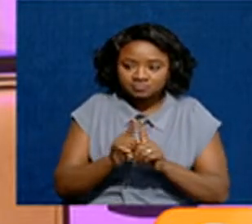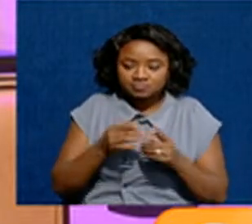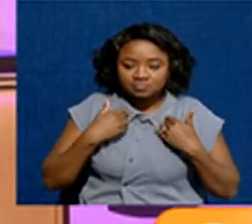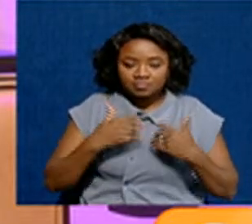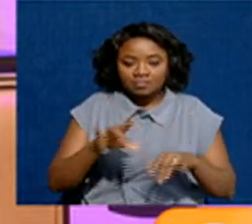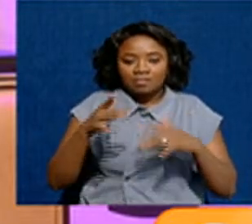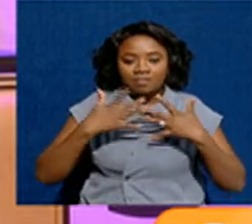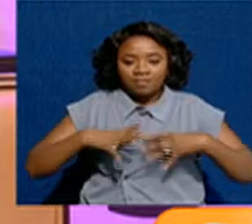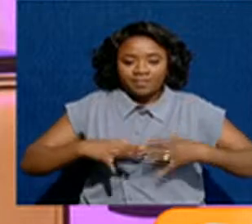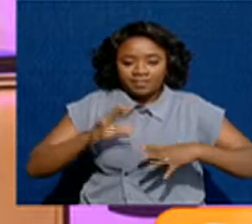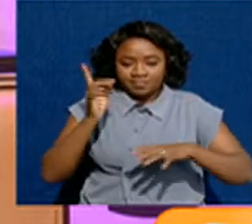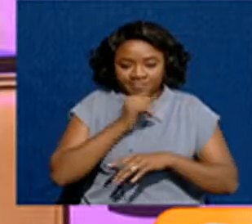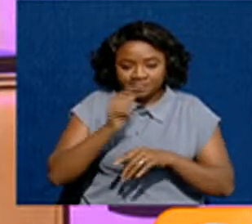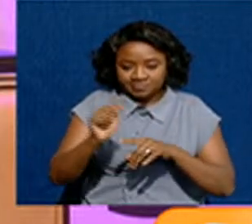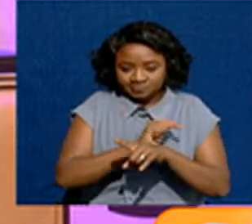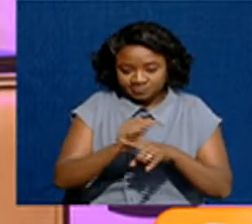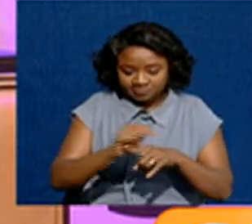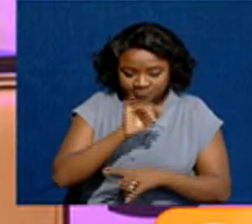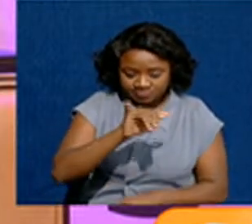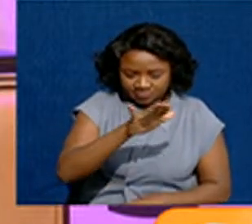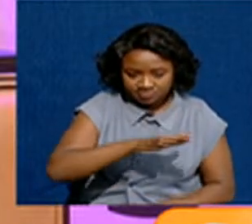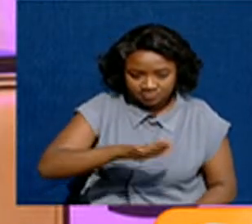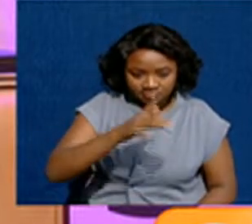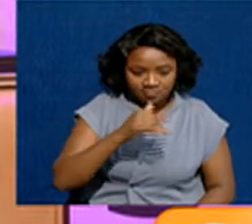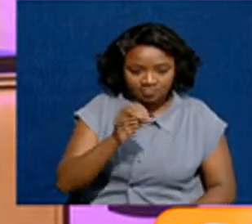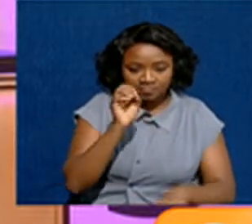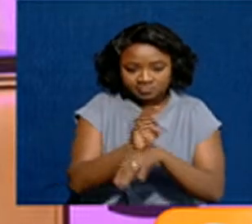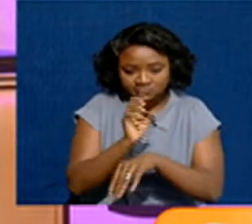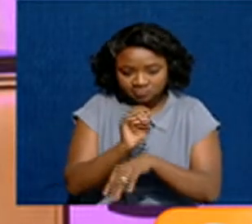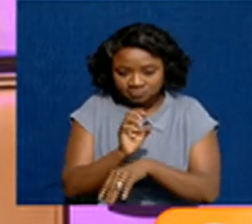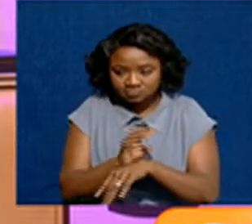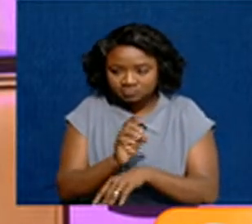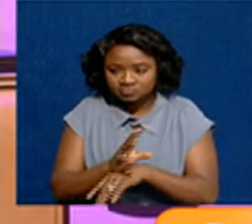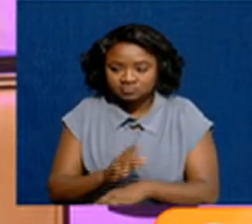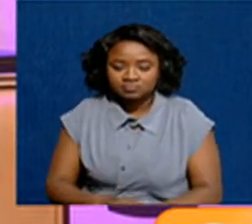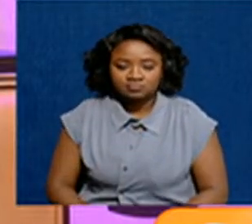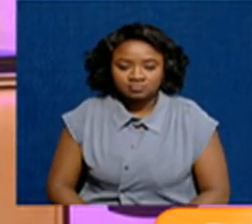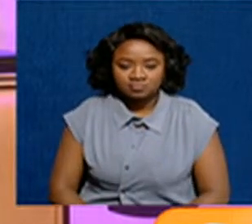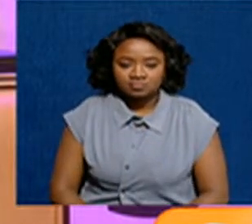in that area who are doing counseling in that area.